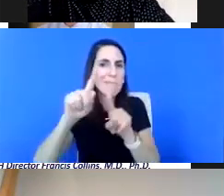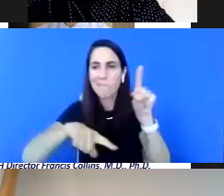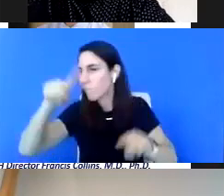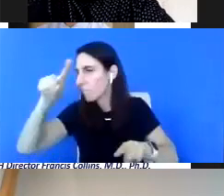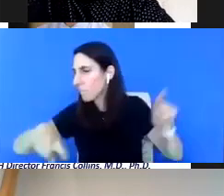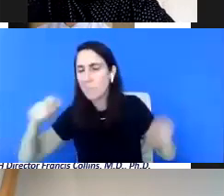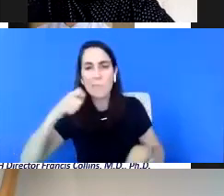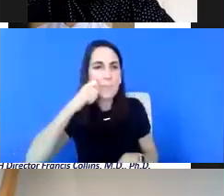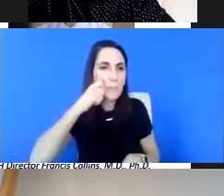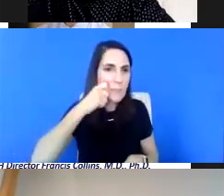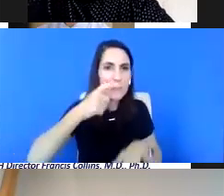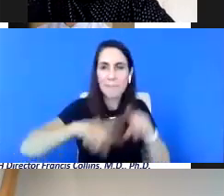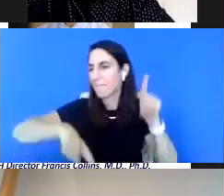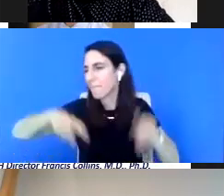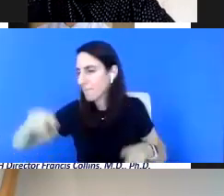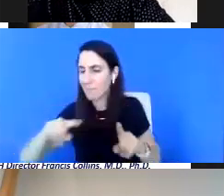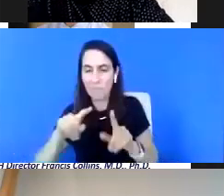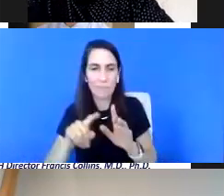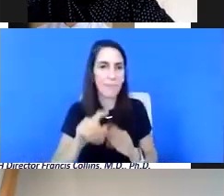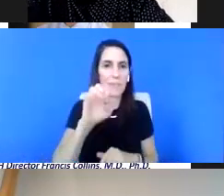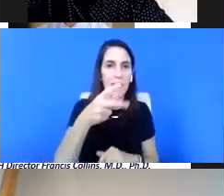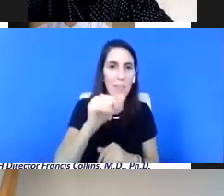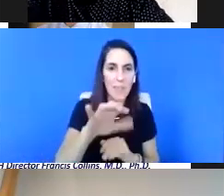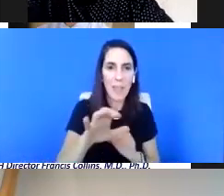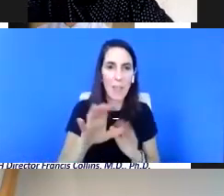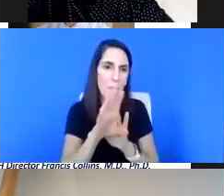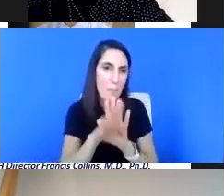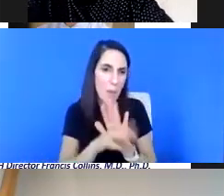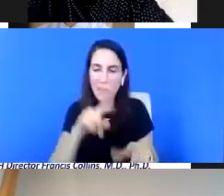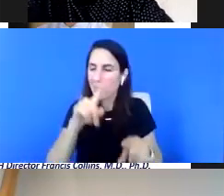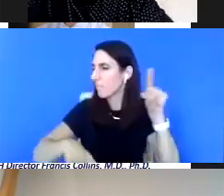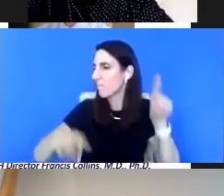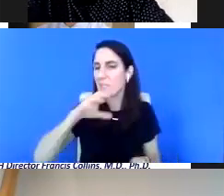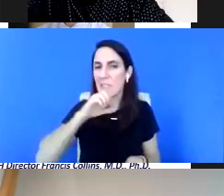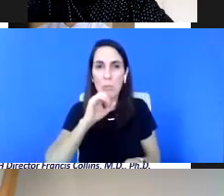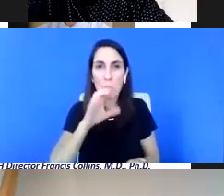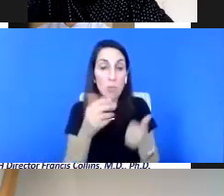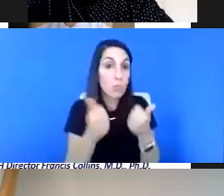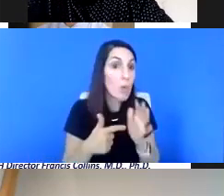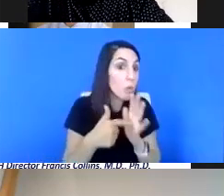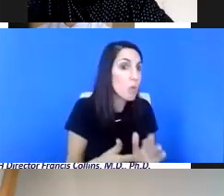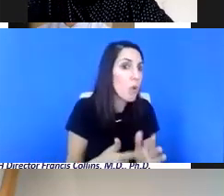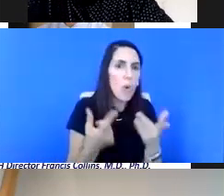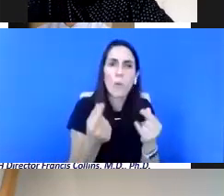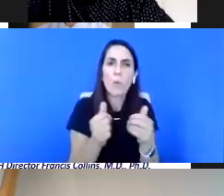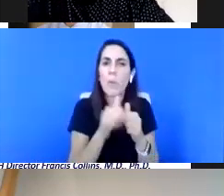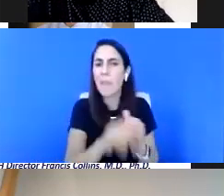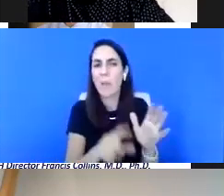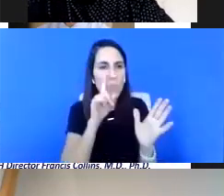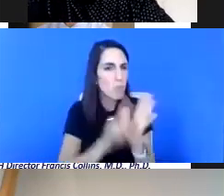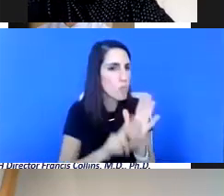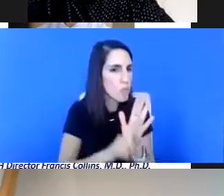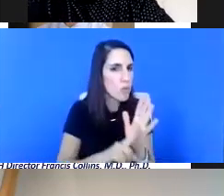varying races, ethnic backgrounds, and ages, and really reflects what they're trying to do with this particular research program, which